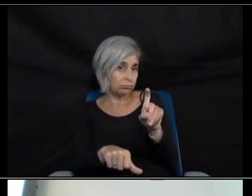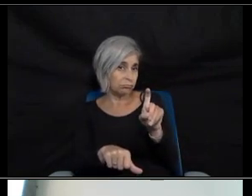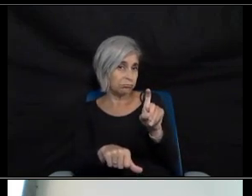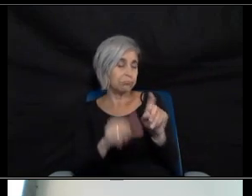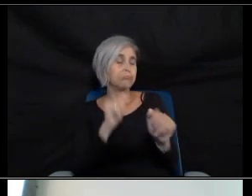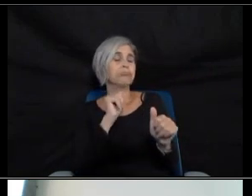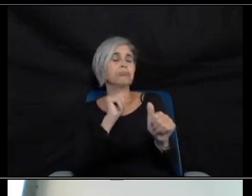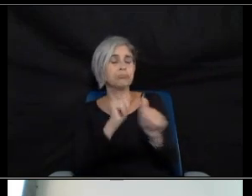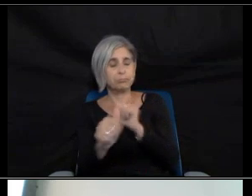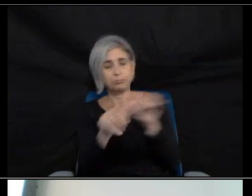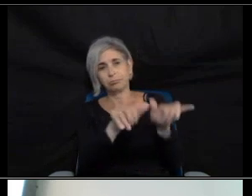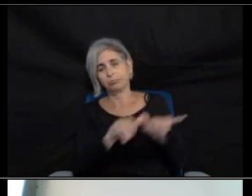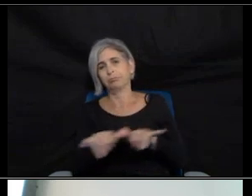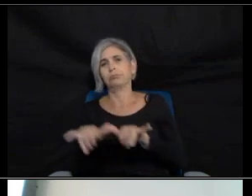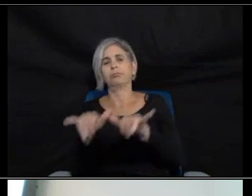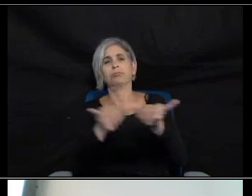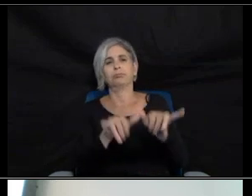Motion passes unanimously.